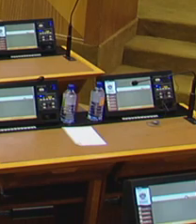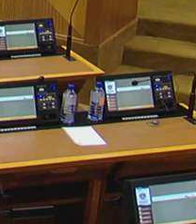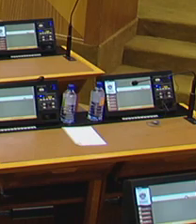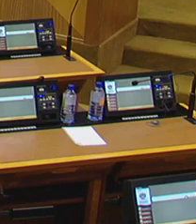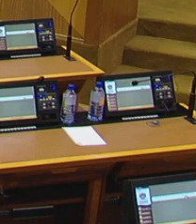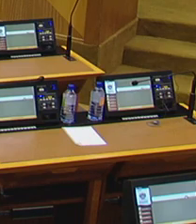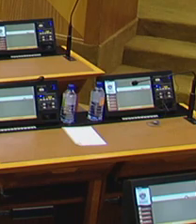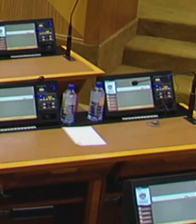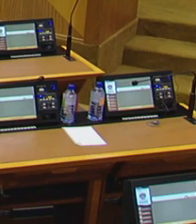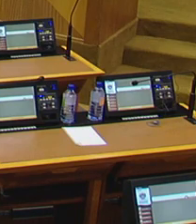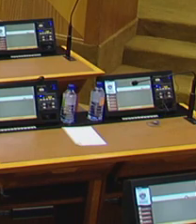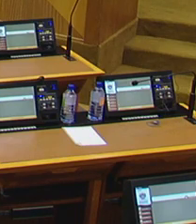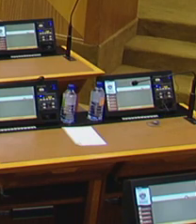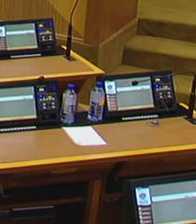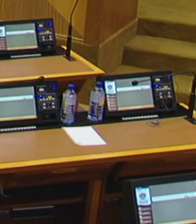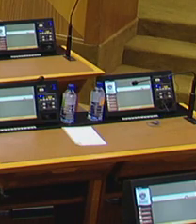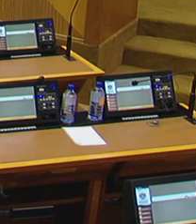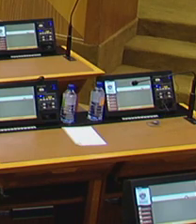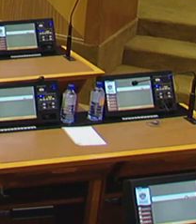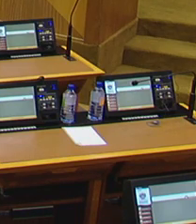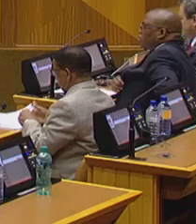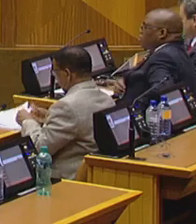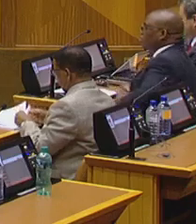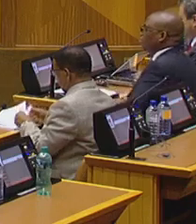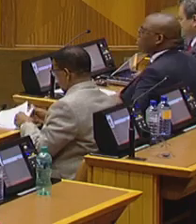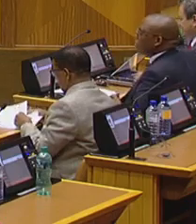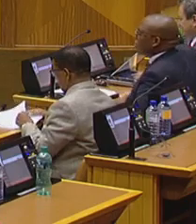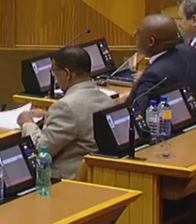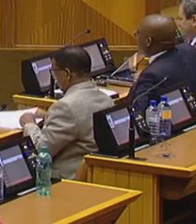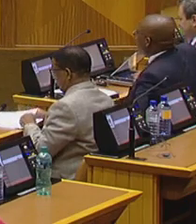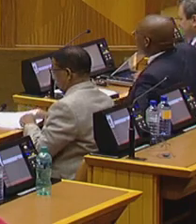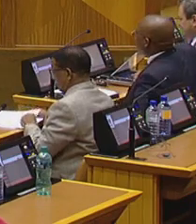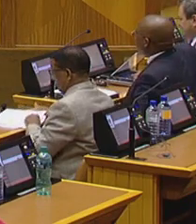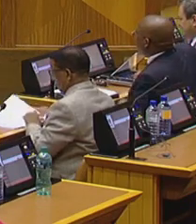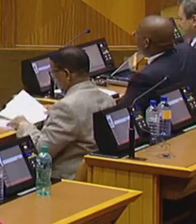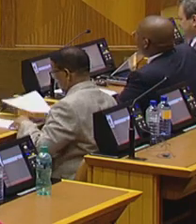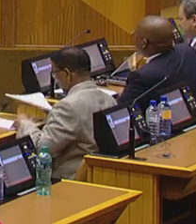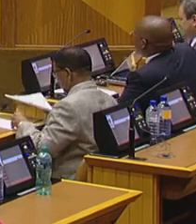Thank you, the Honorable the Minister of Cooperative Governance and Traditional Affairs.